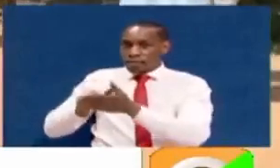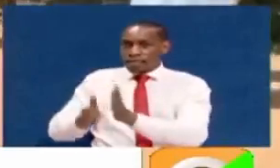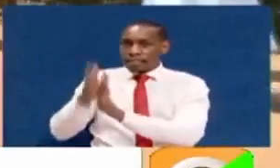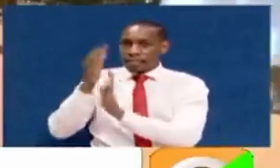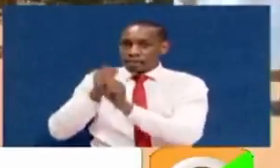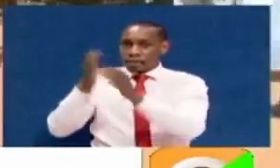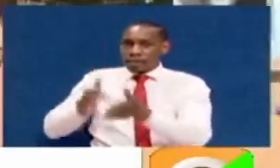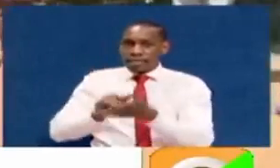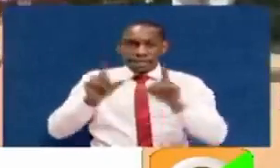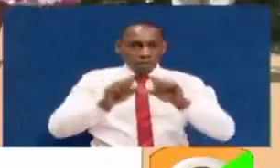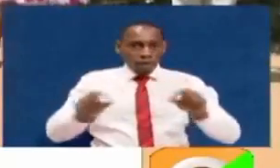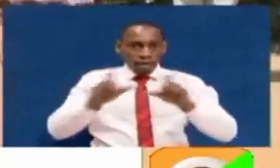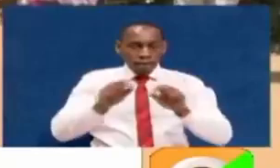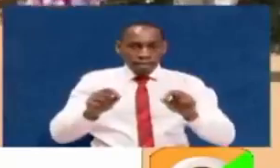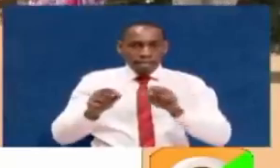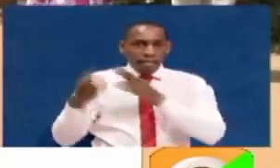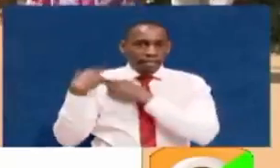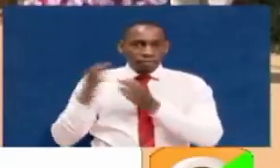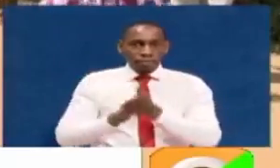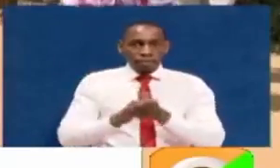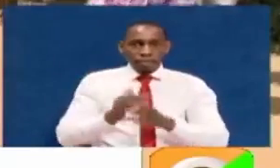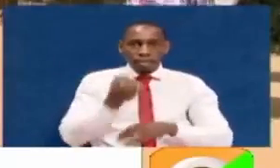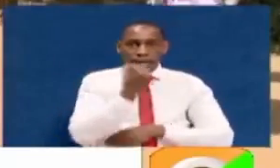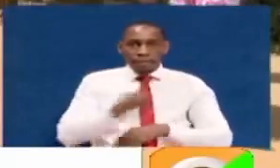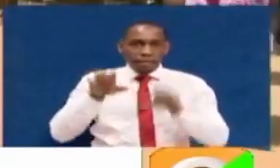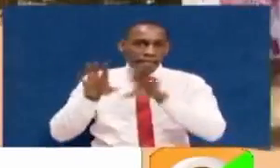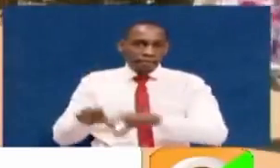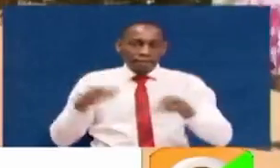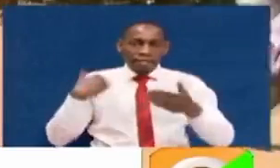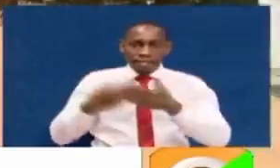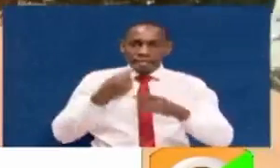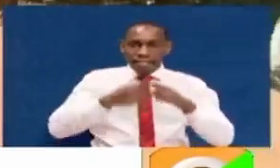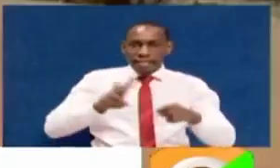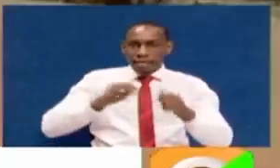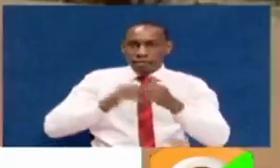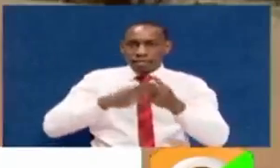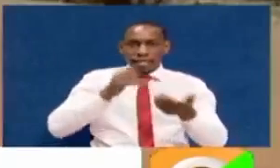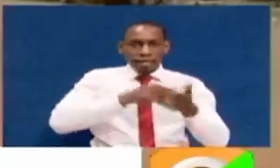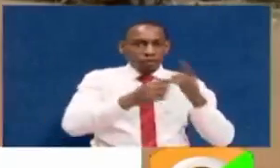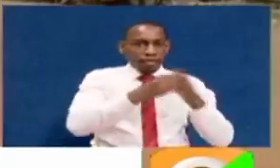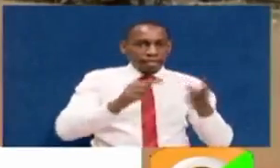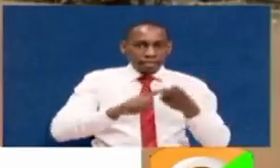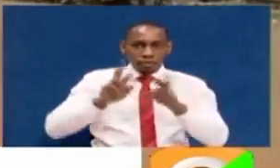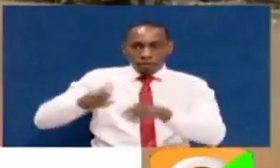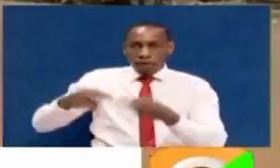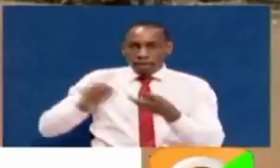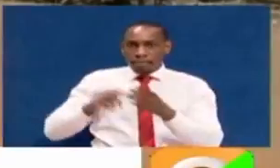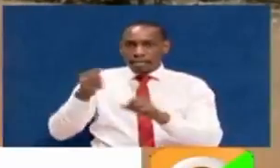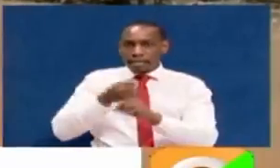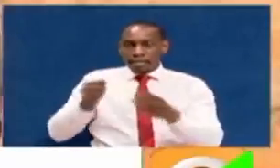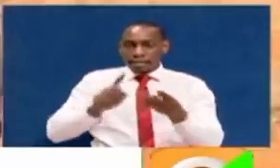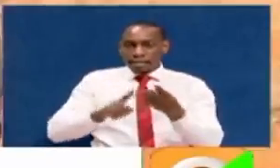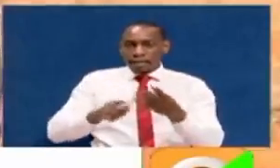security guards alleged to have perpetrated horrific abuses since 2009. They include killings, rape, attacks and